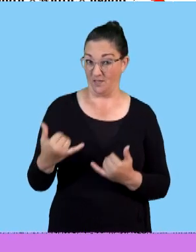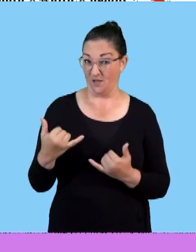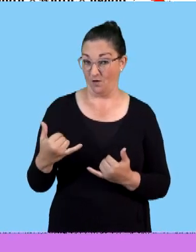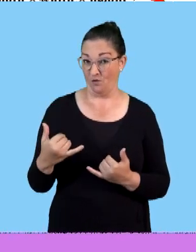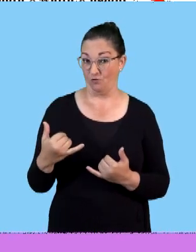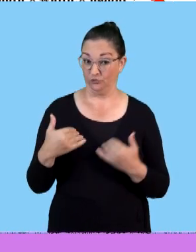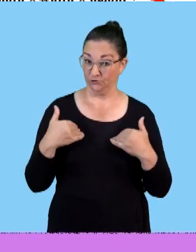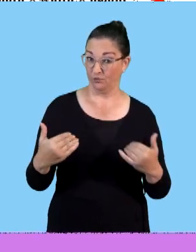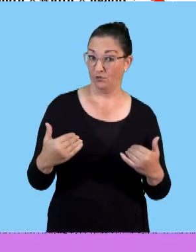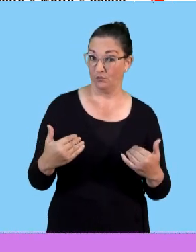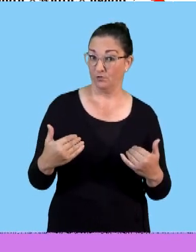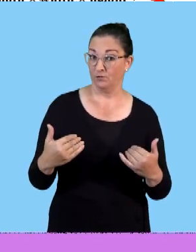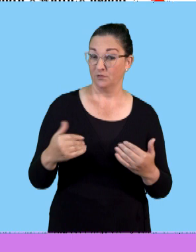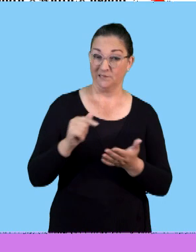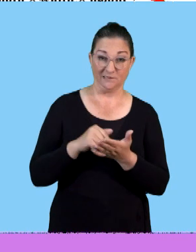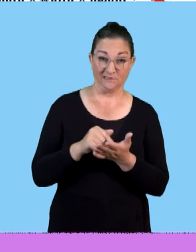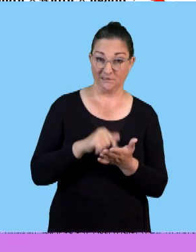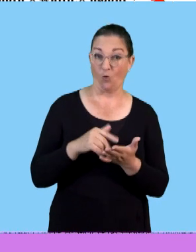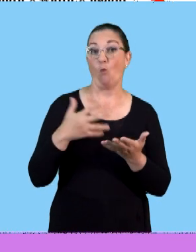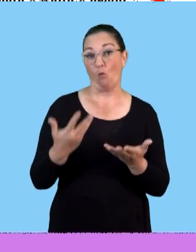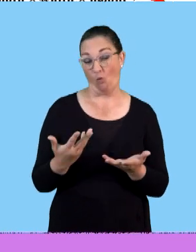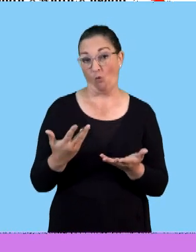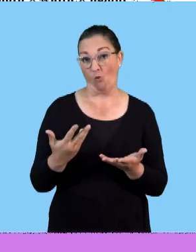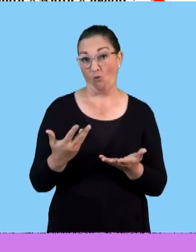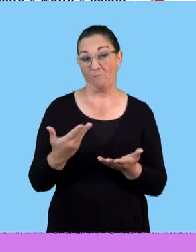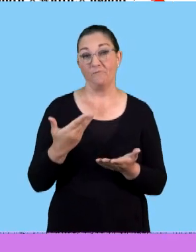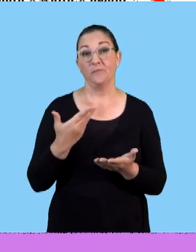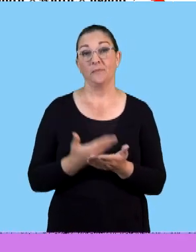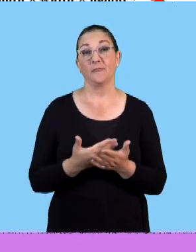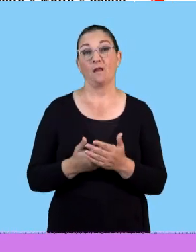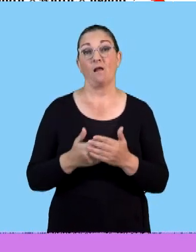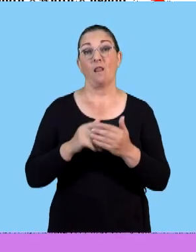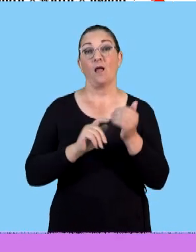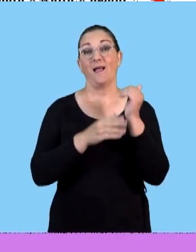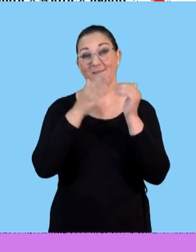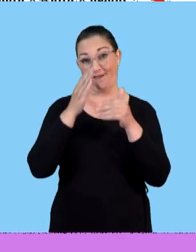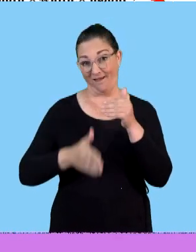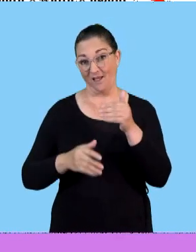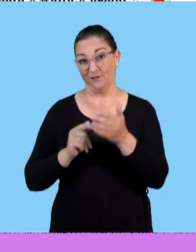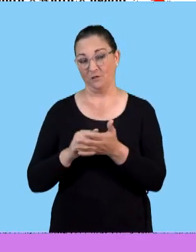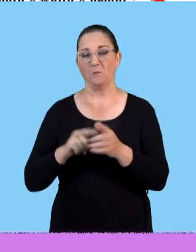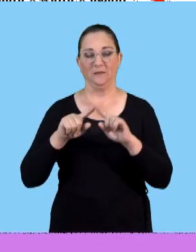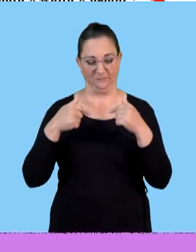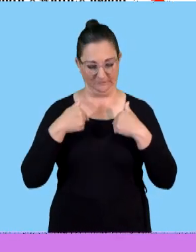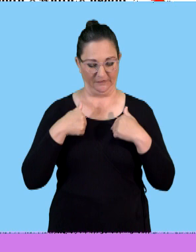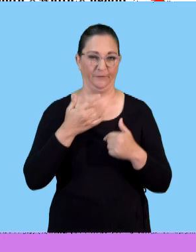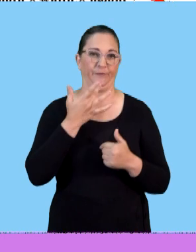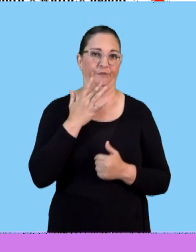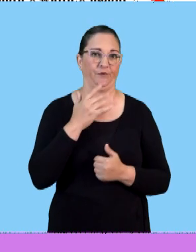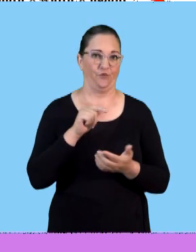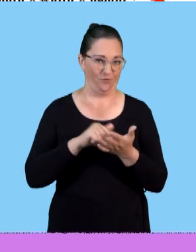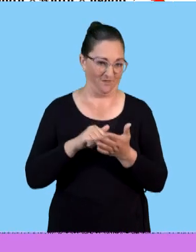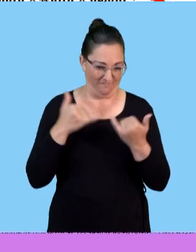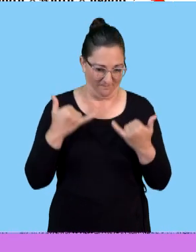convert now, right, at the start of calculations, or remember you can convert at the end as well. But I